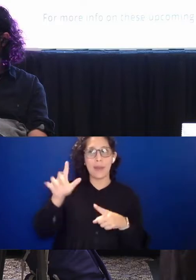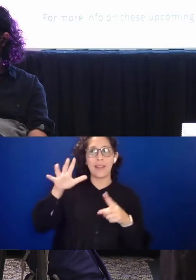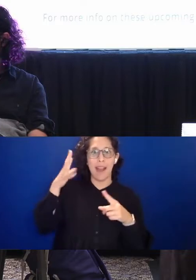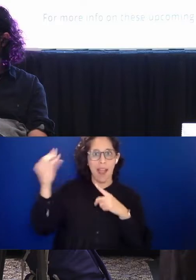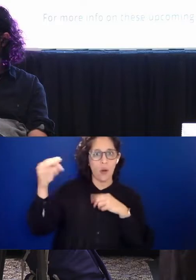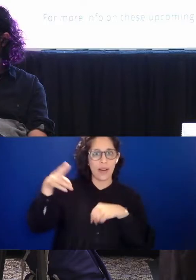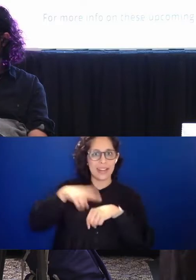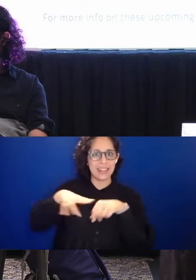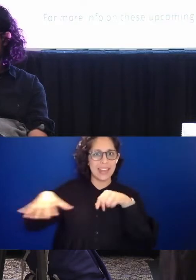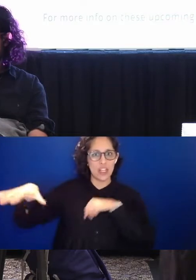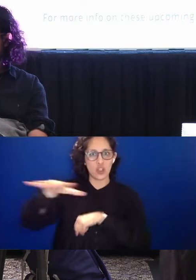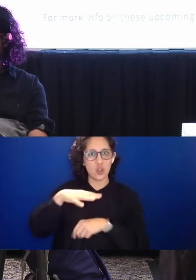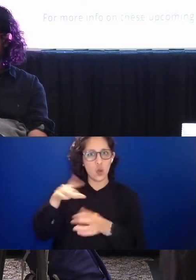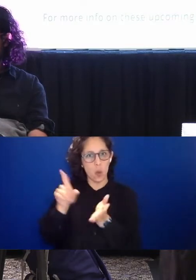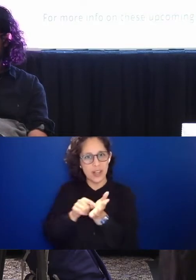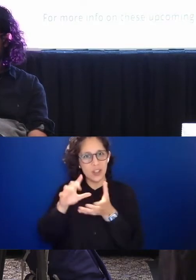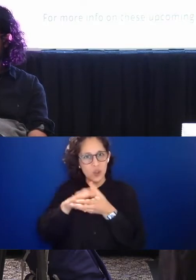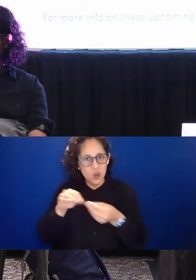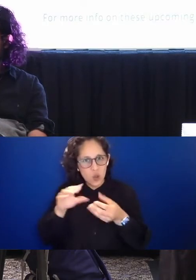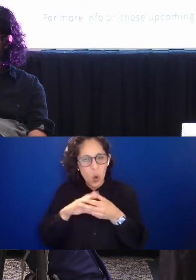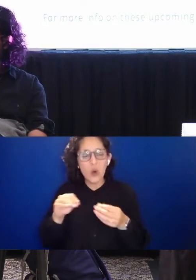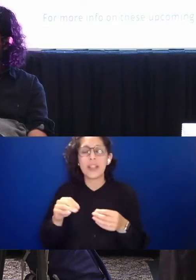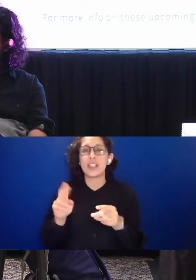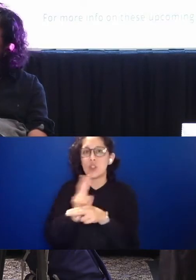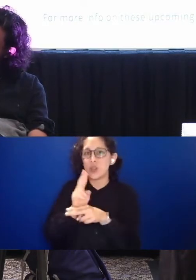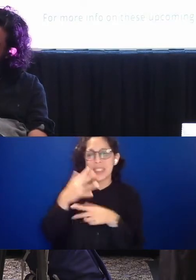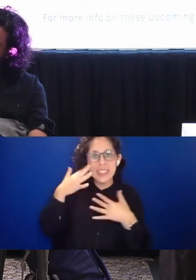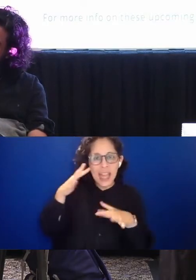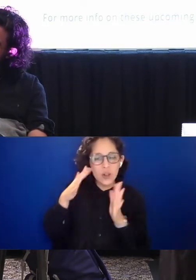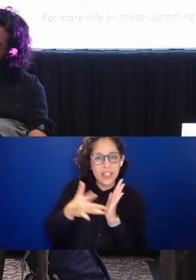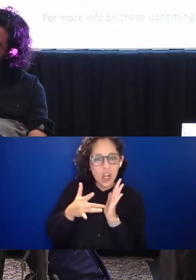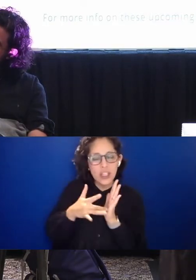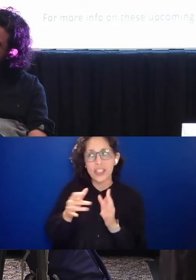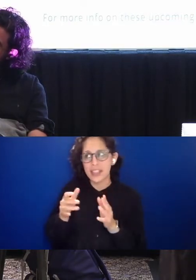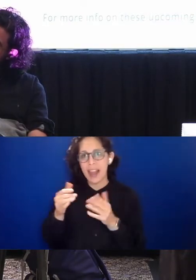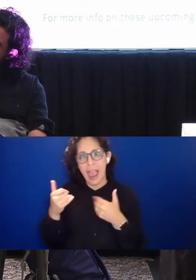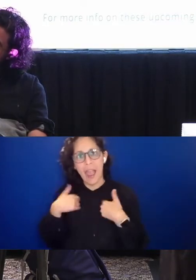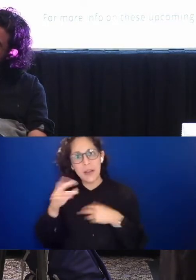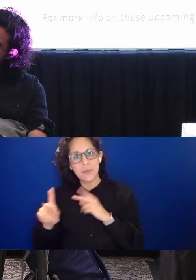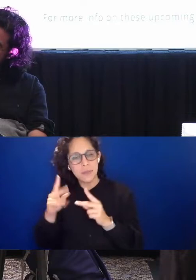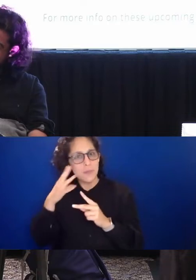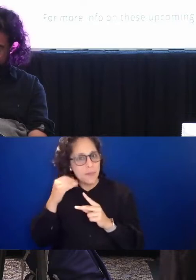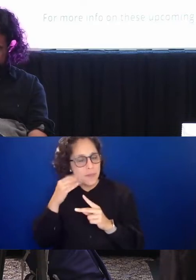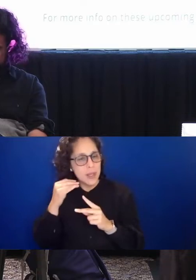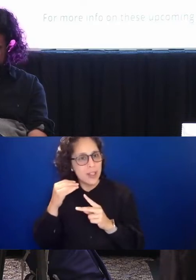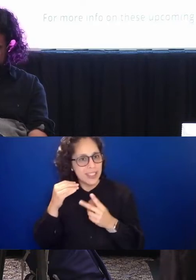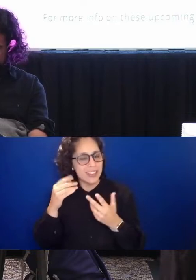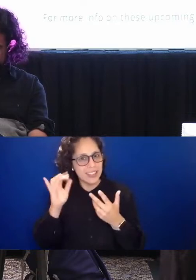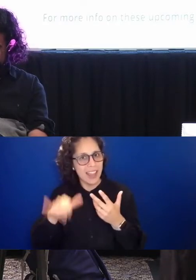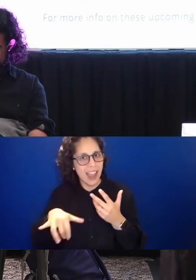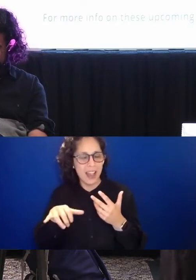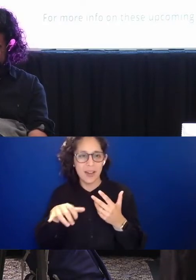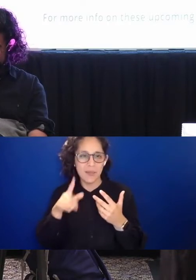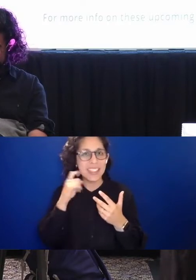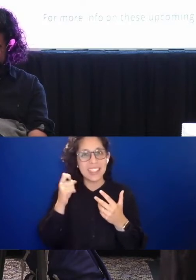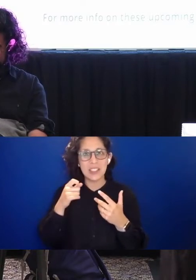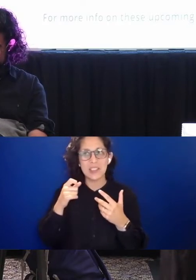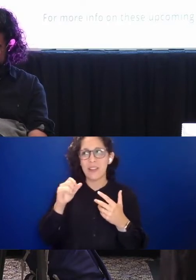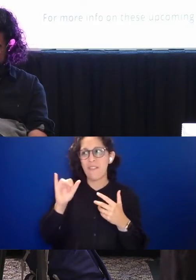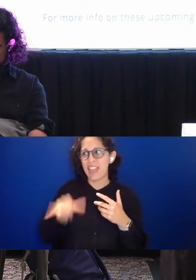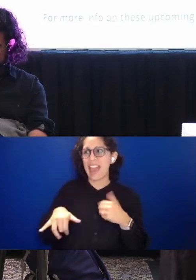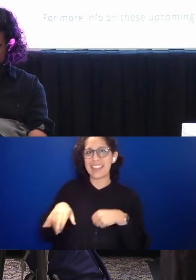via geolocated sound technology and letting them, because of naturalness and those